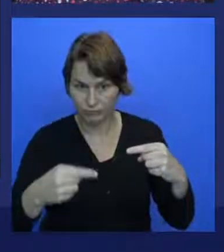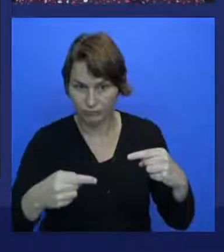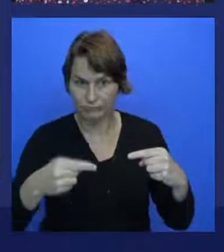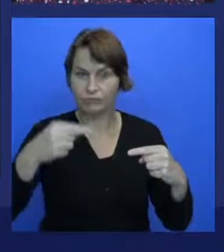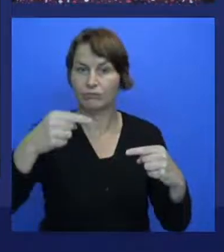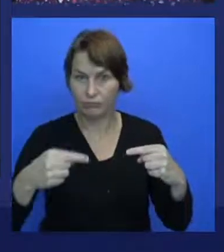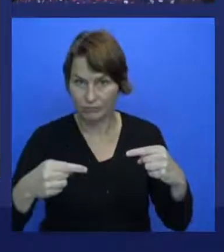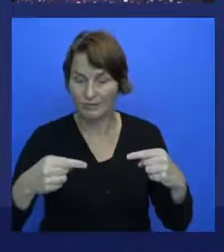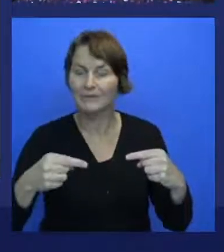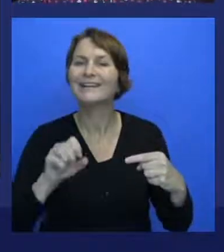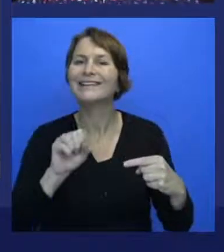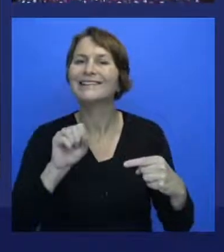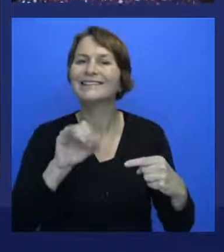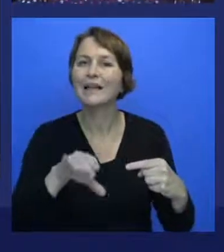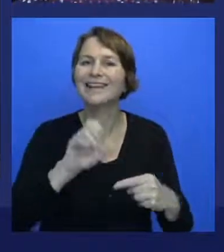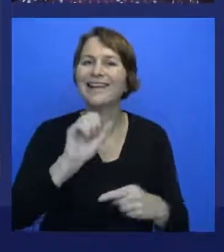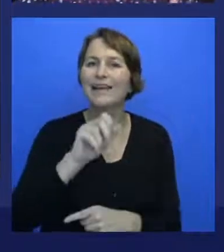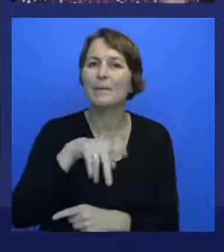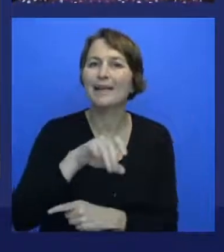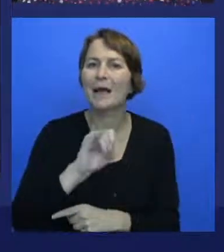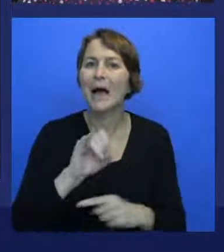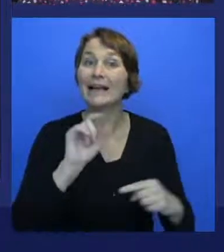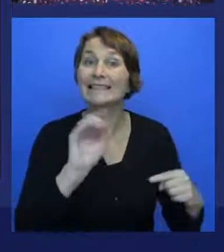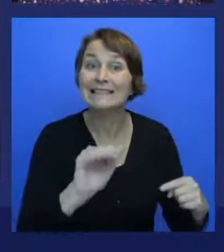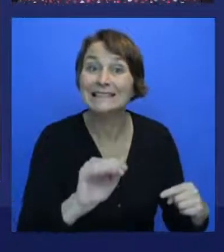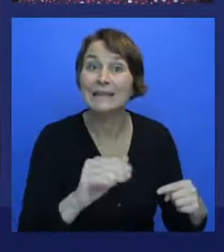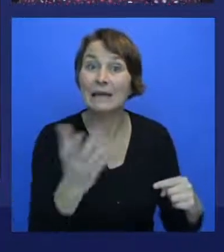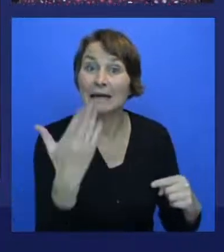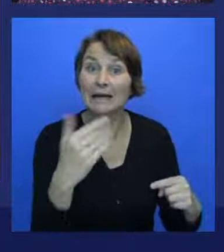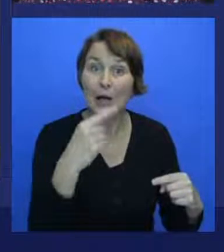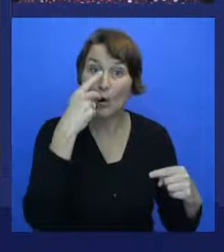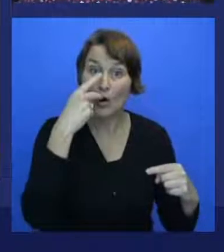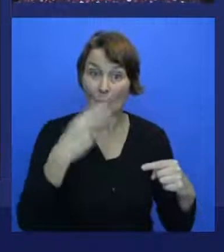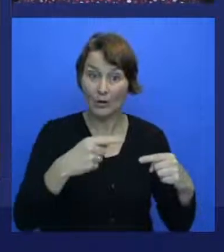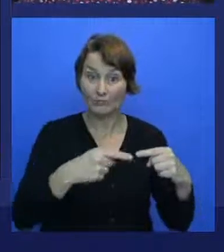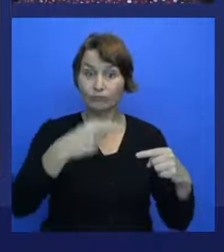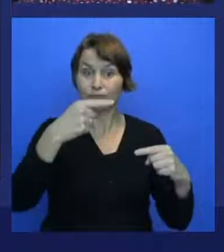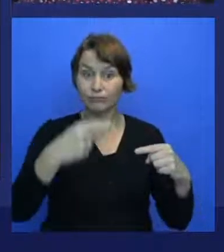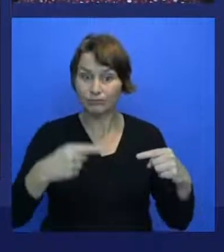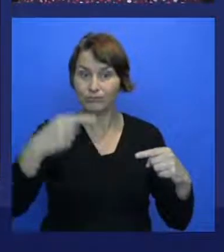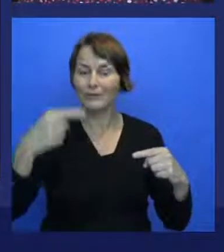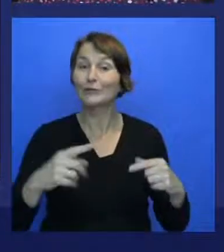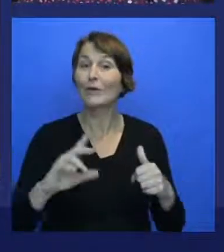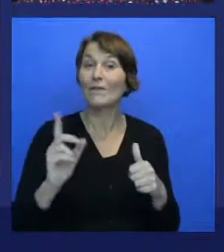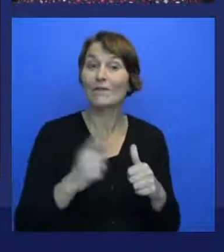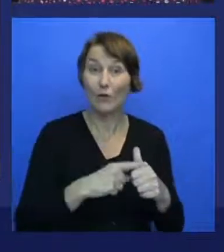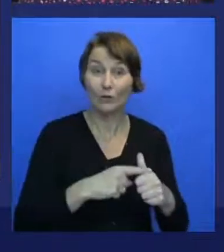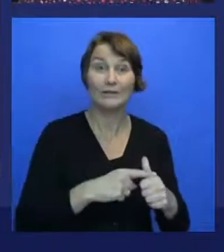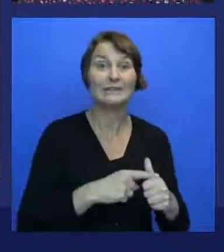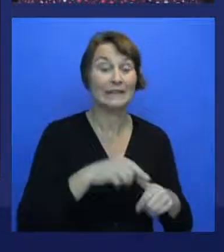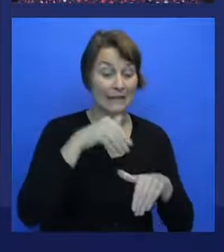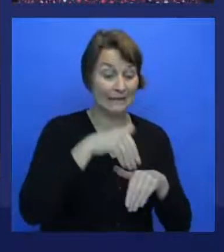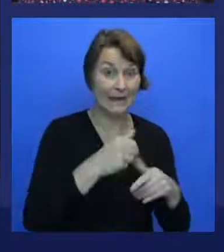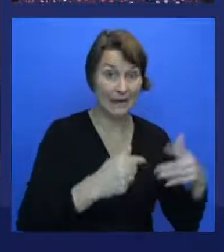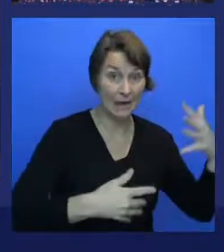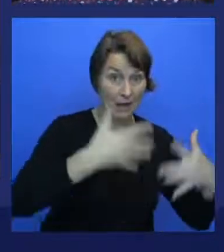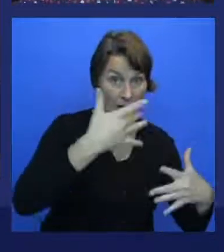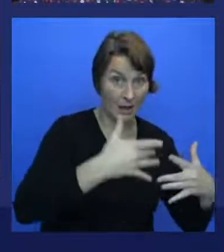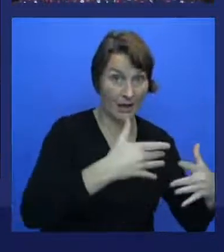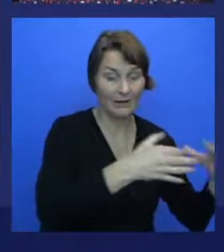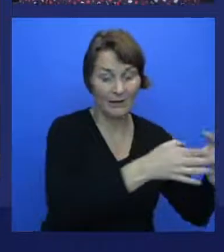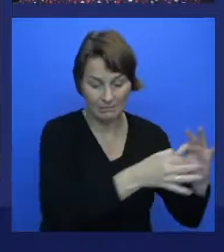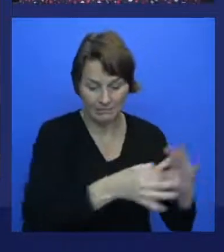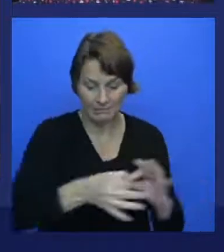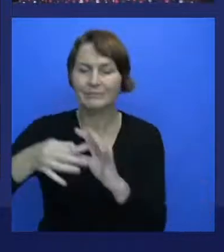API, send you an email, etc. It's pretty amazing. Basically, you start with data, you hook it up and to Metrics Advisor, and then you